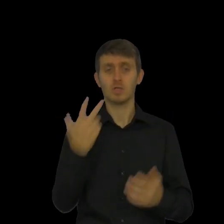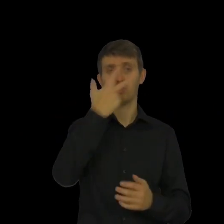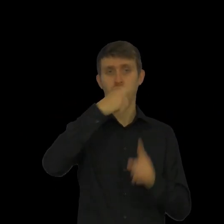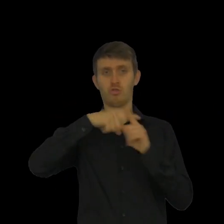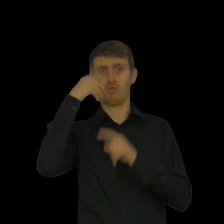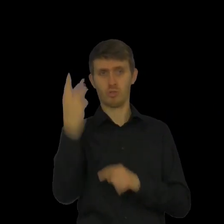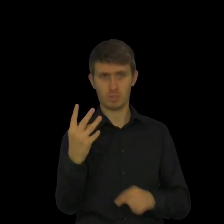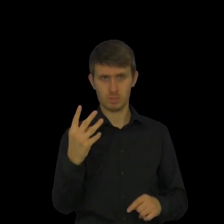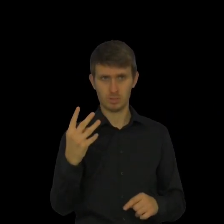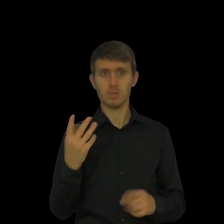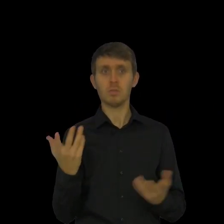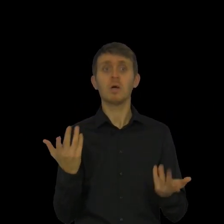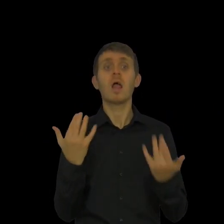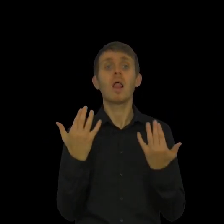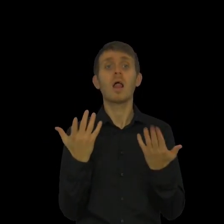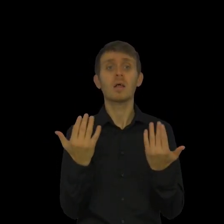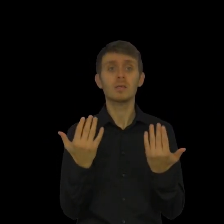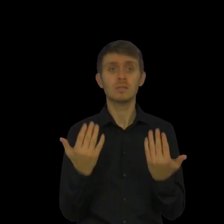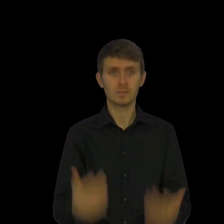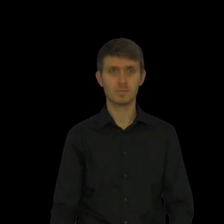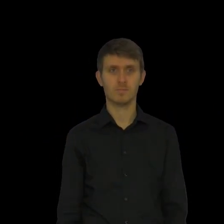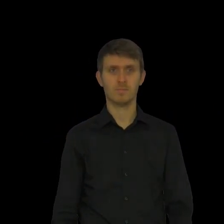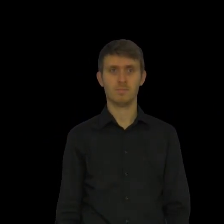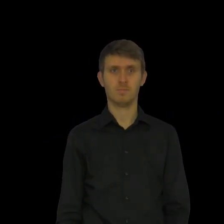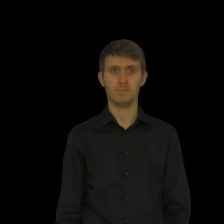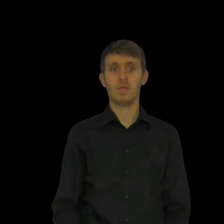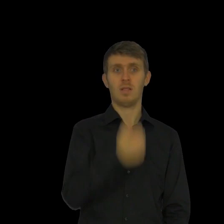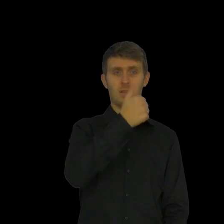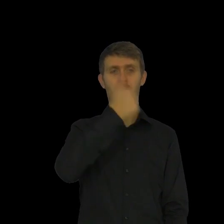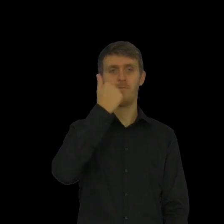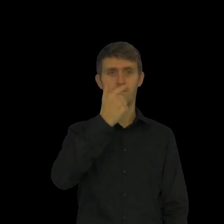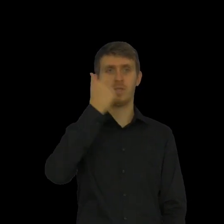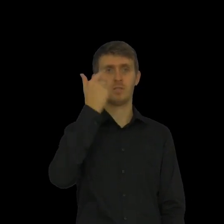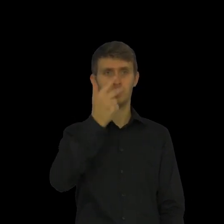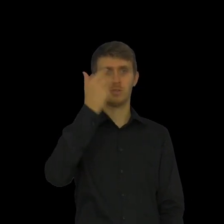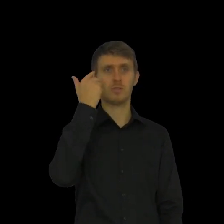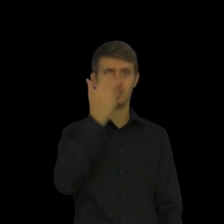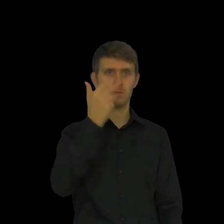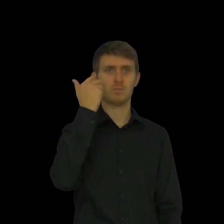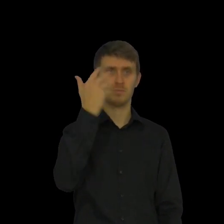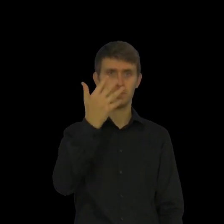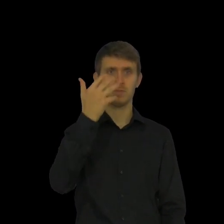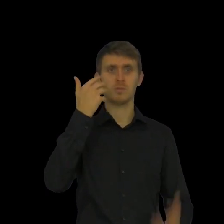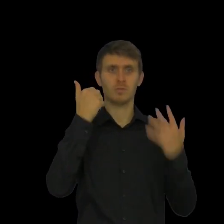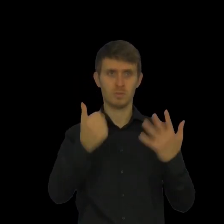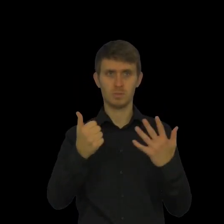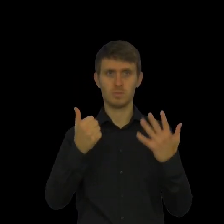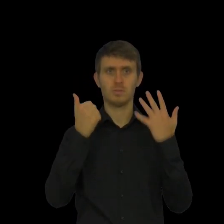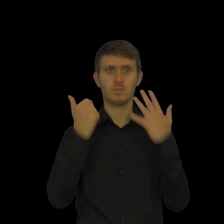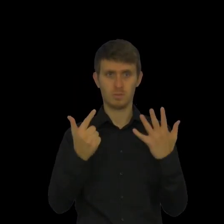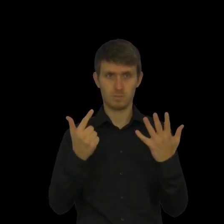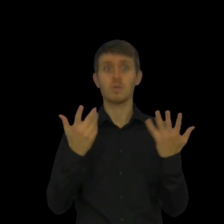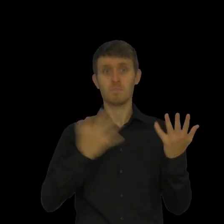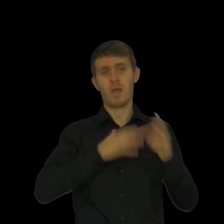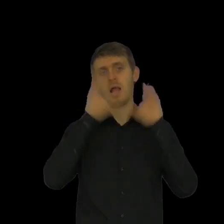lemons did I have I'm adding three to four so how many total did I have well it's one 2 3 four five